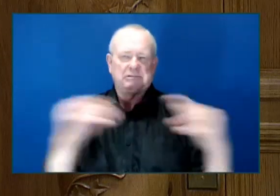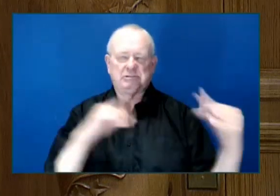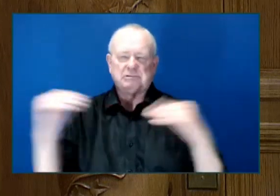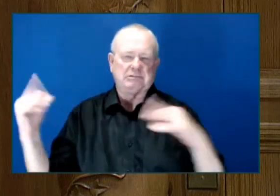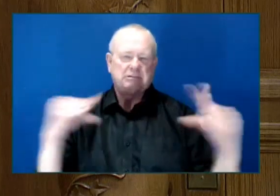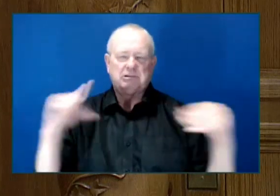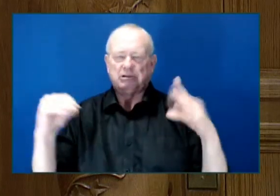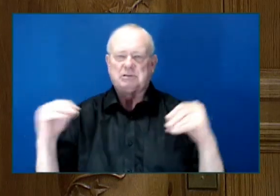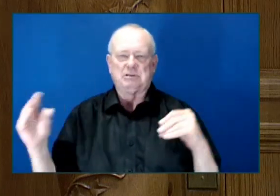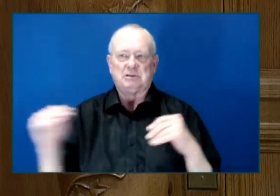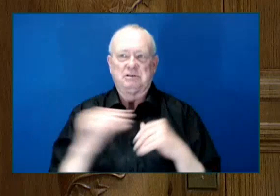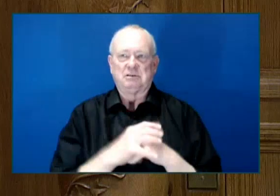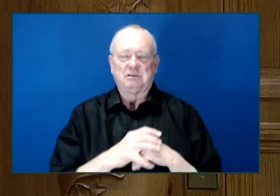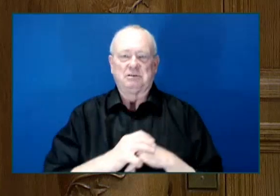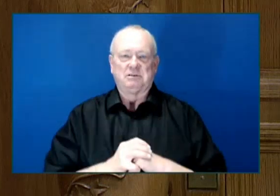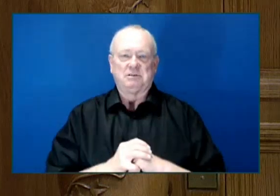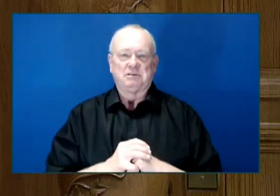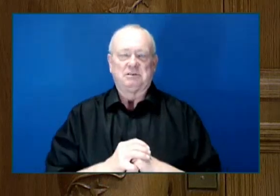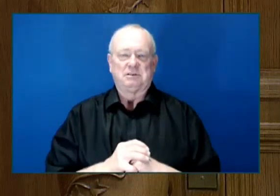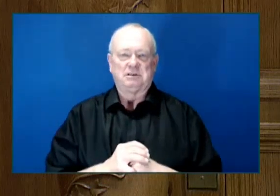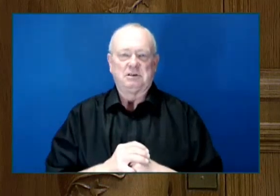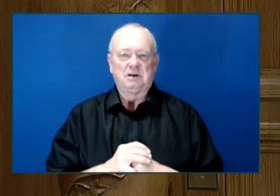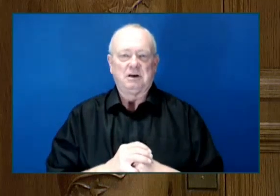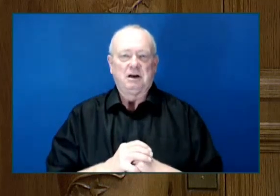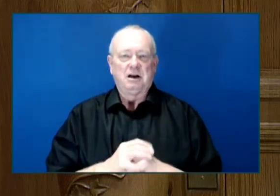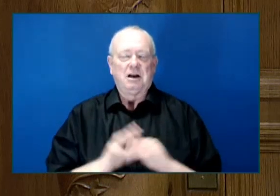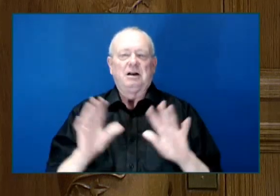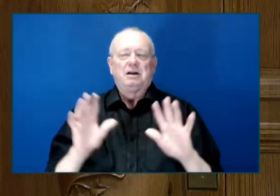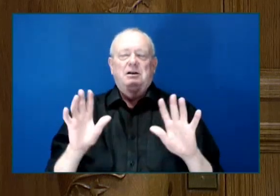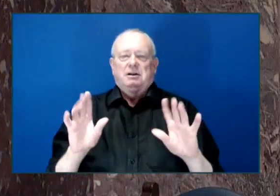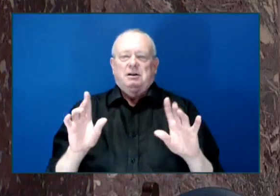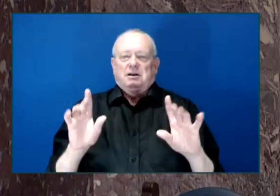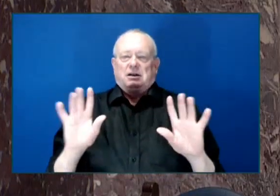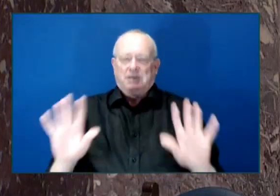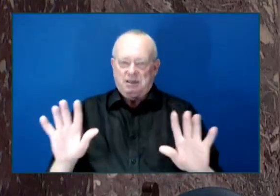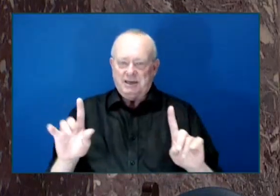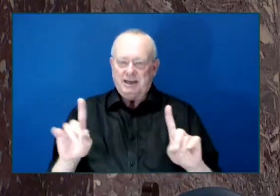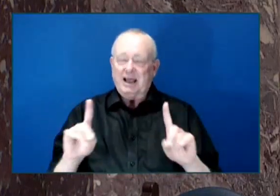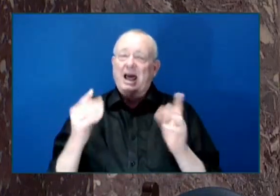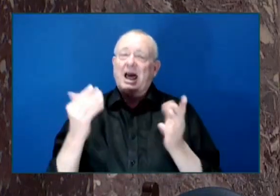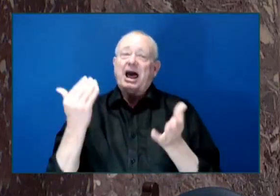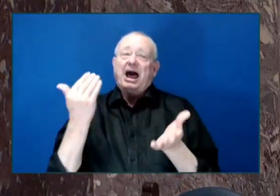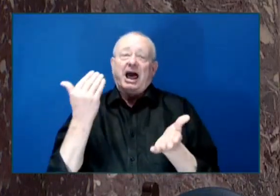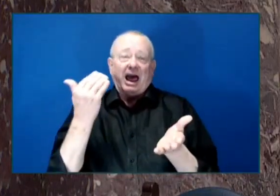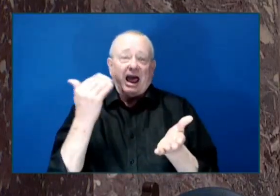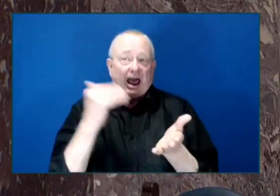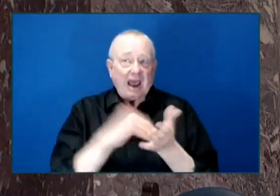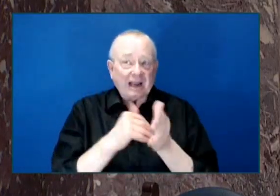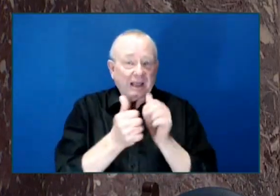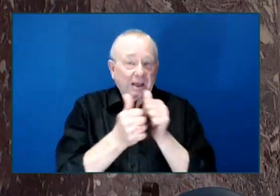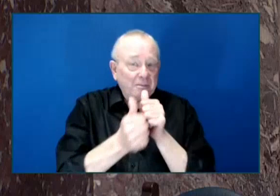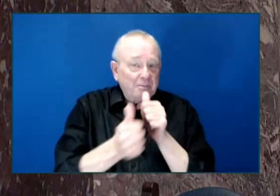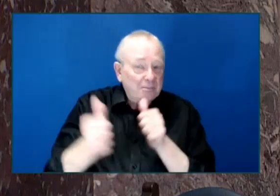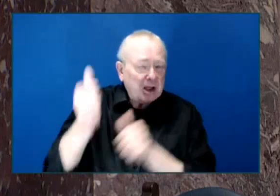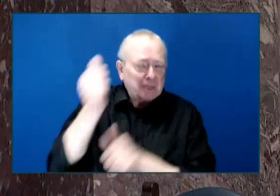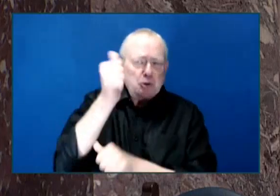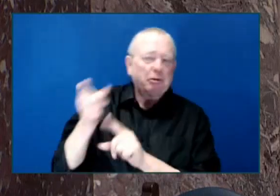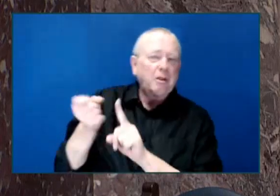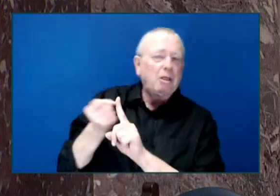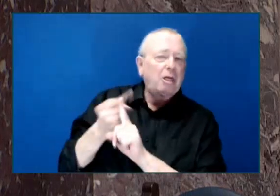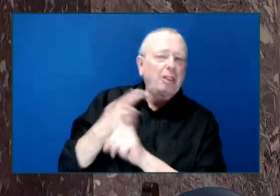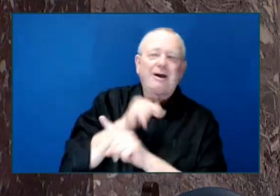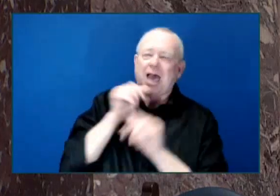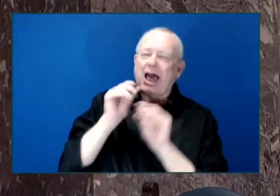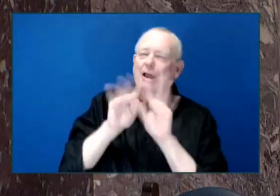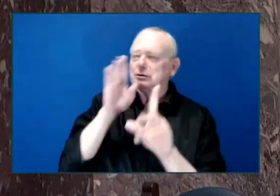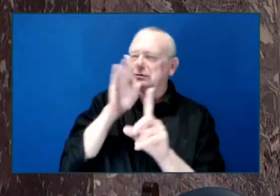But Mr. Speaker, once again, the Premier is being evasive with his answer around the BC housing audit. He just committed